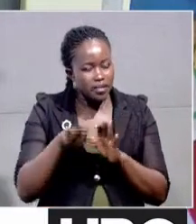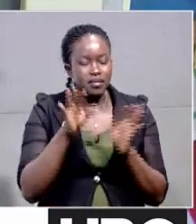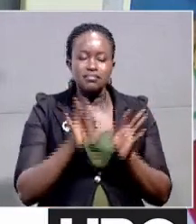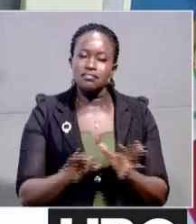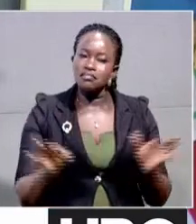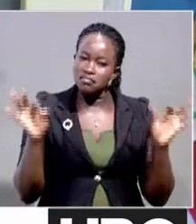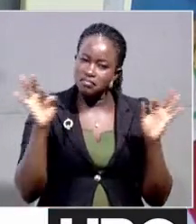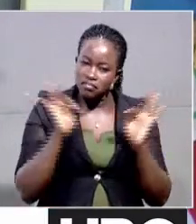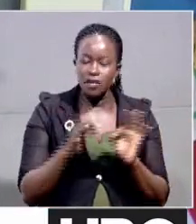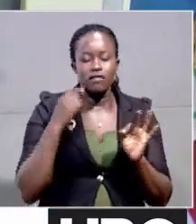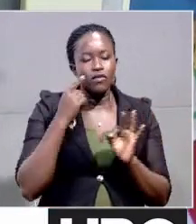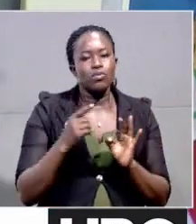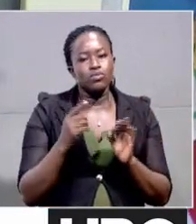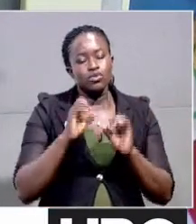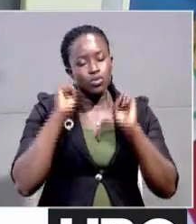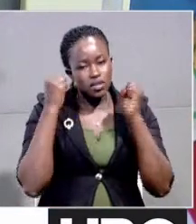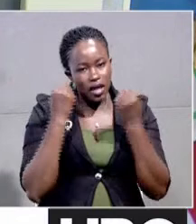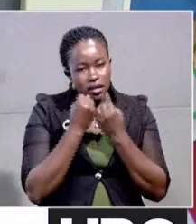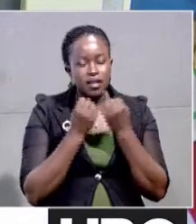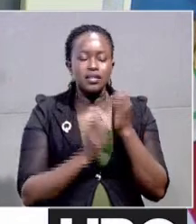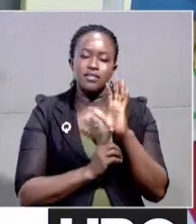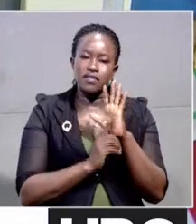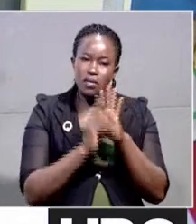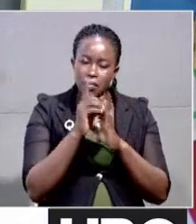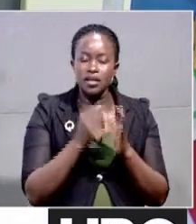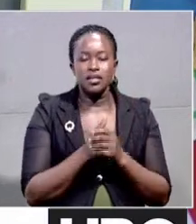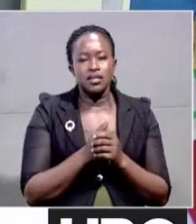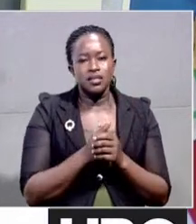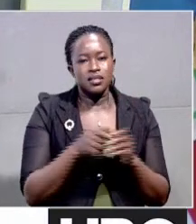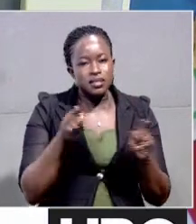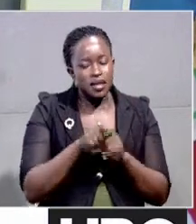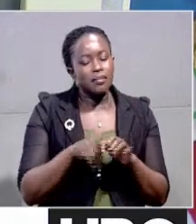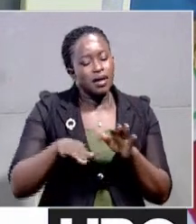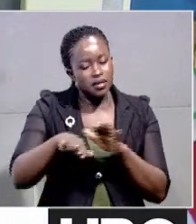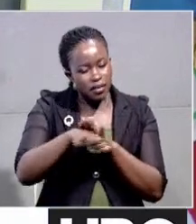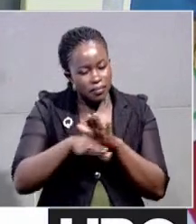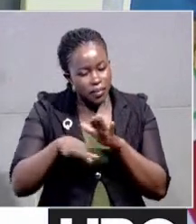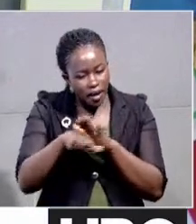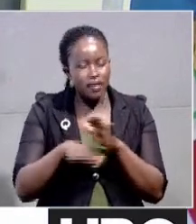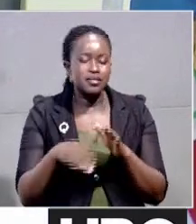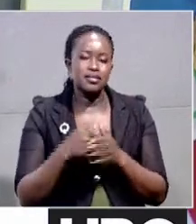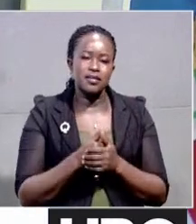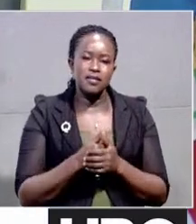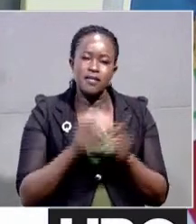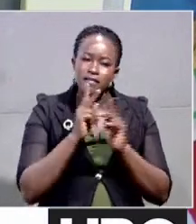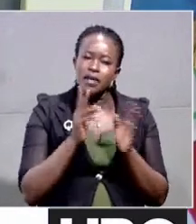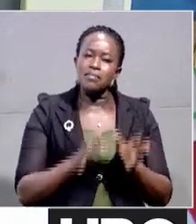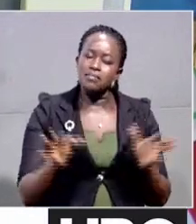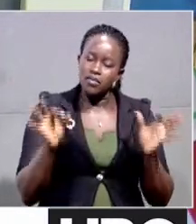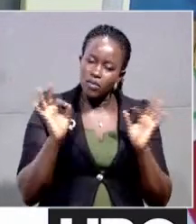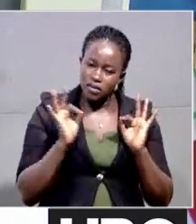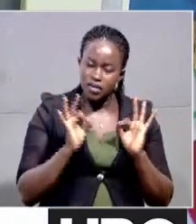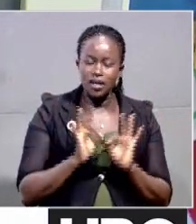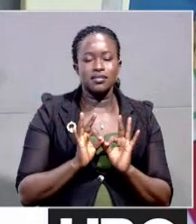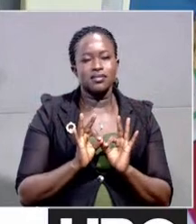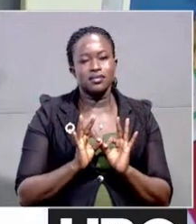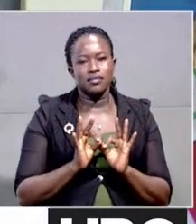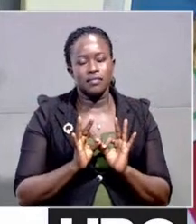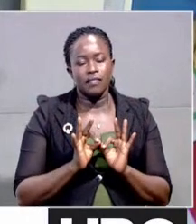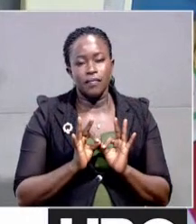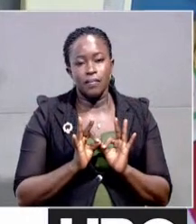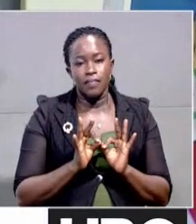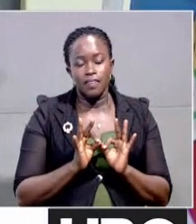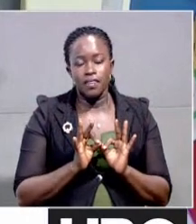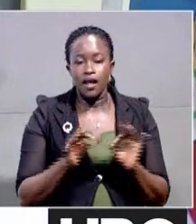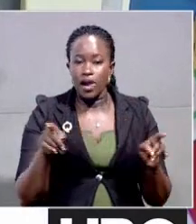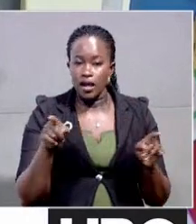society. It is at the bottom, at the base of the development of society. And it is so critical that